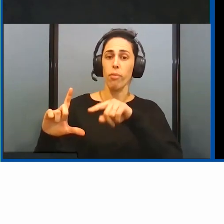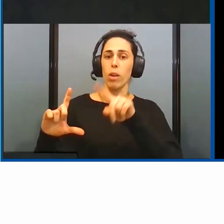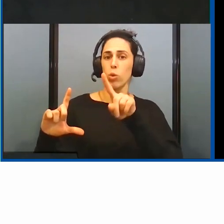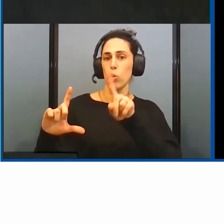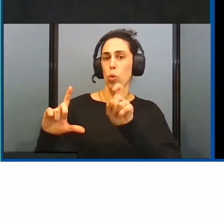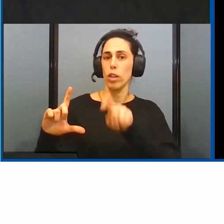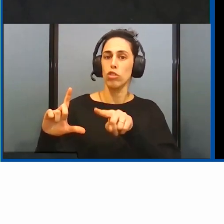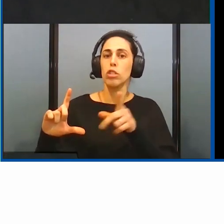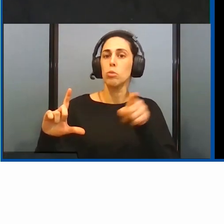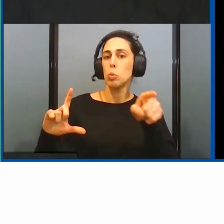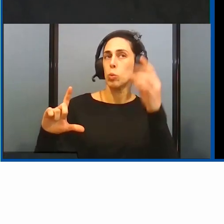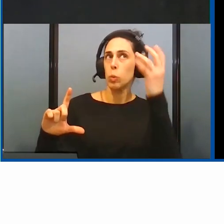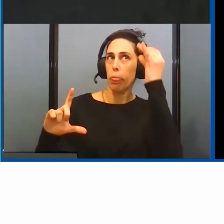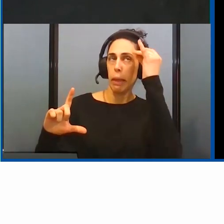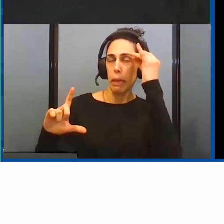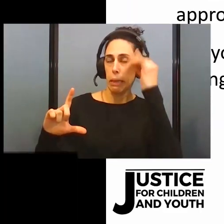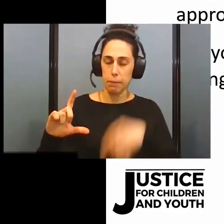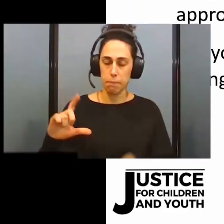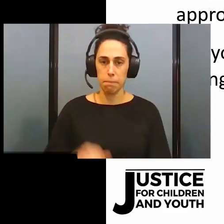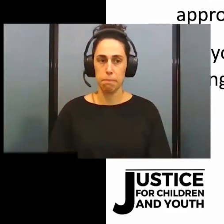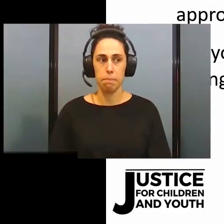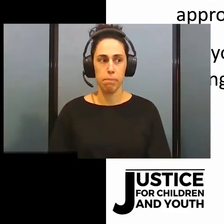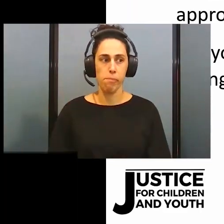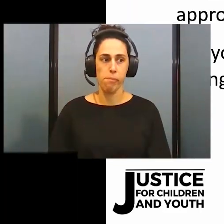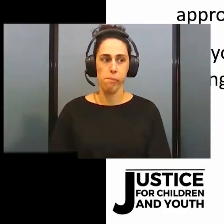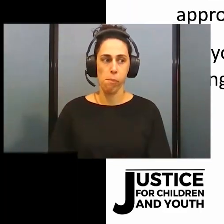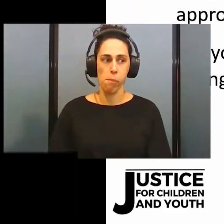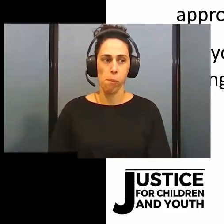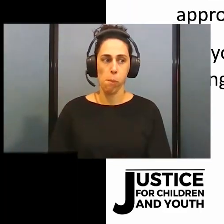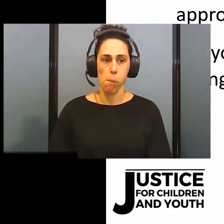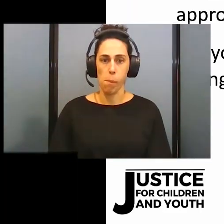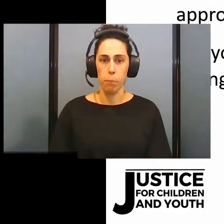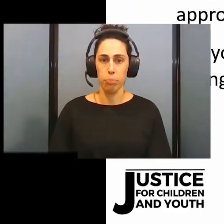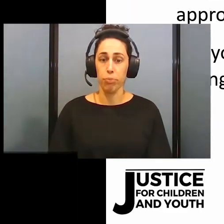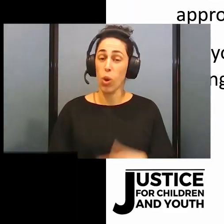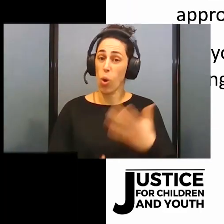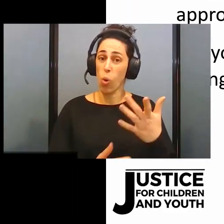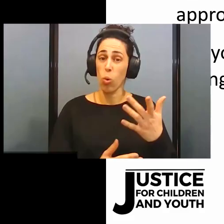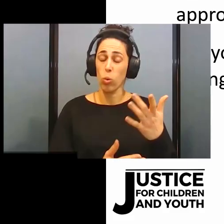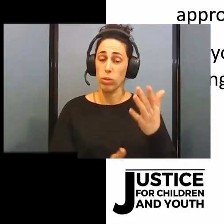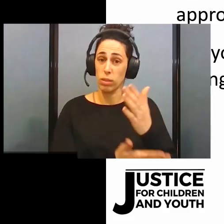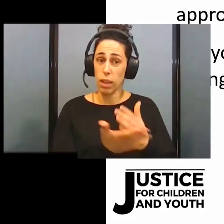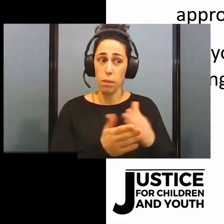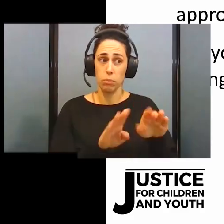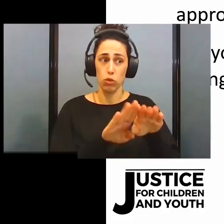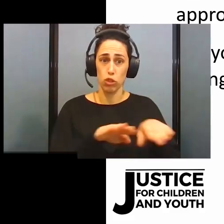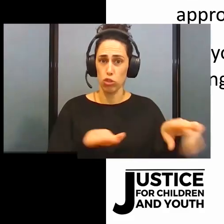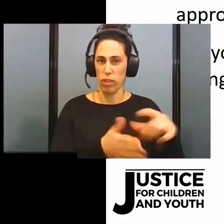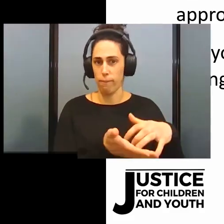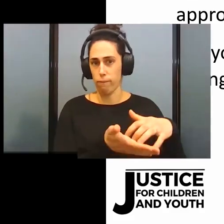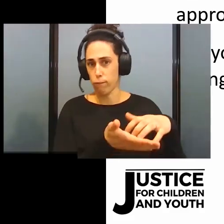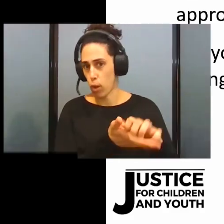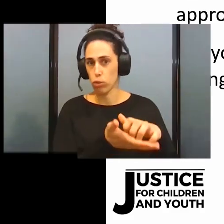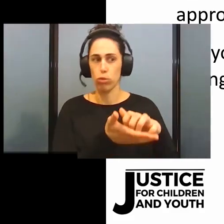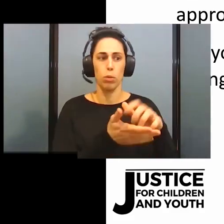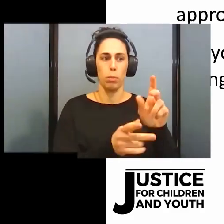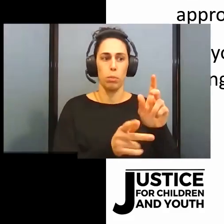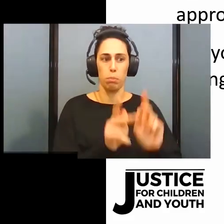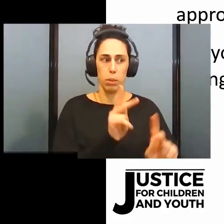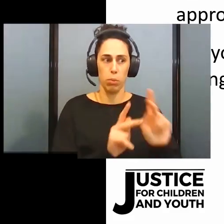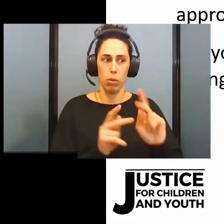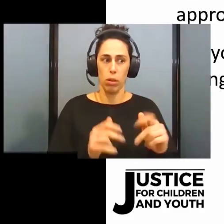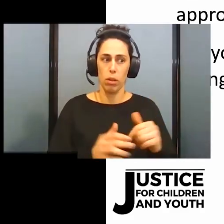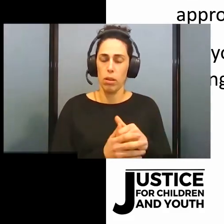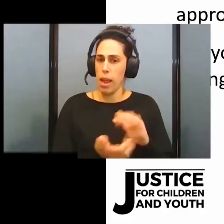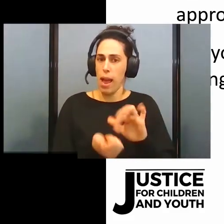including their dependents and adults, and the call for special protections influence our behavior? So we